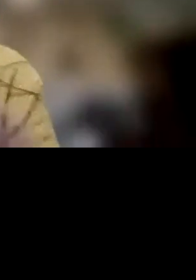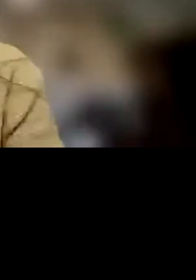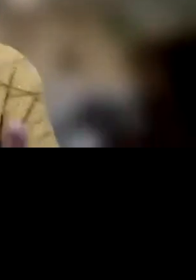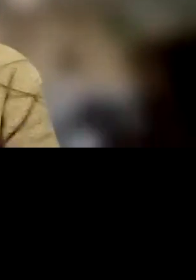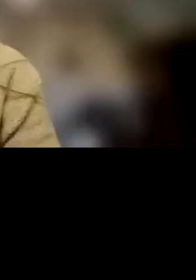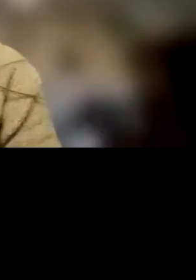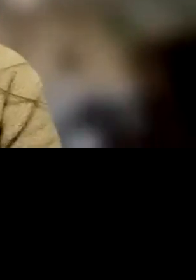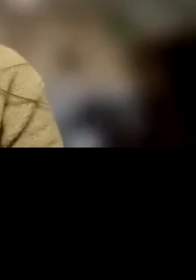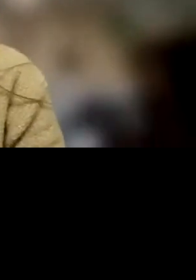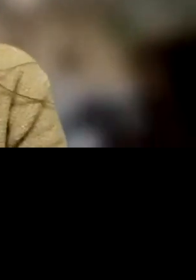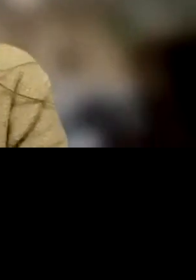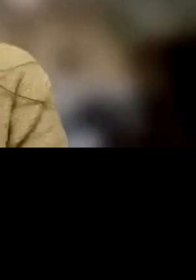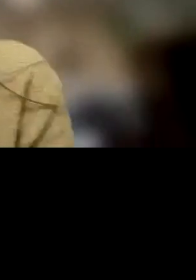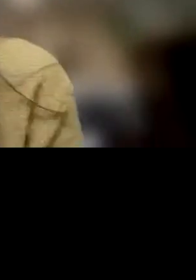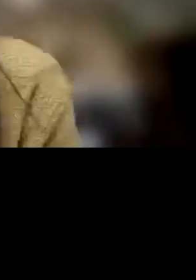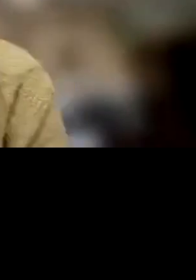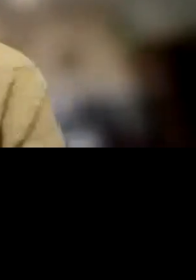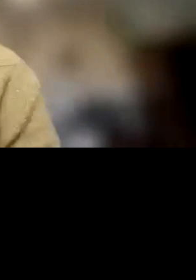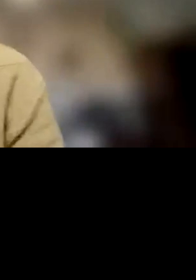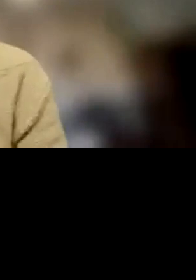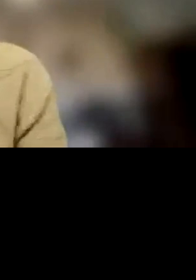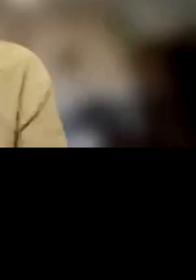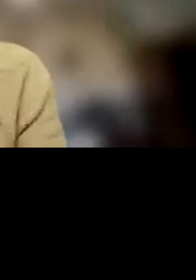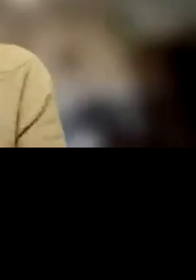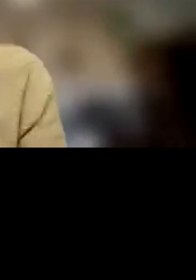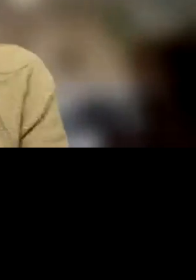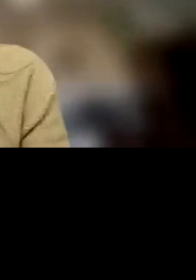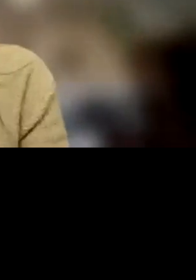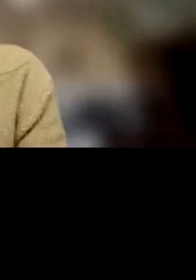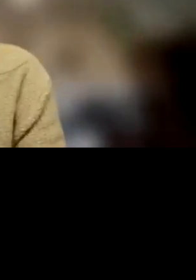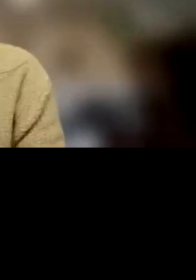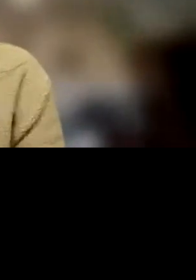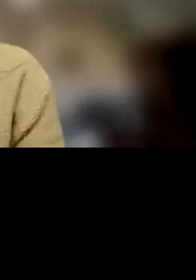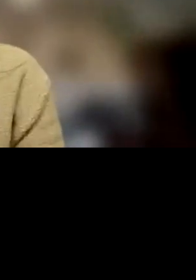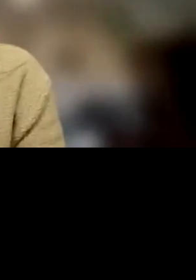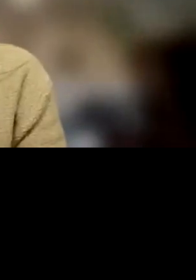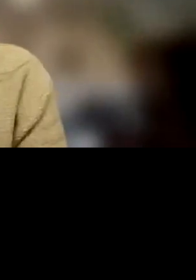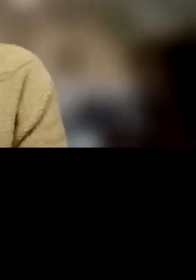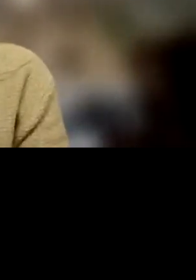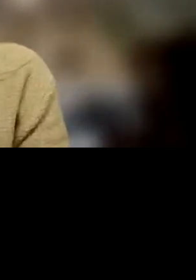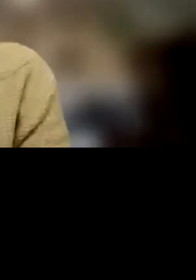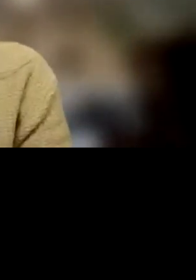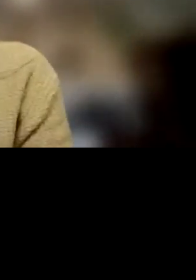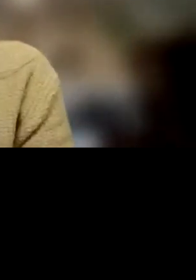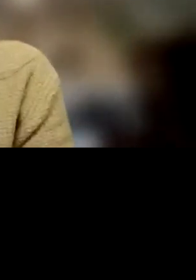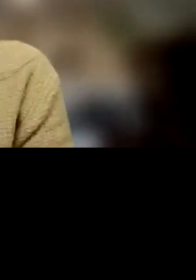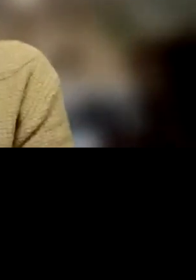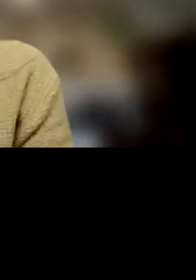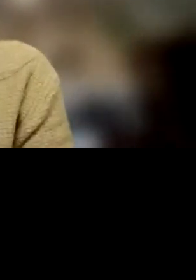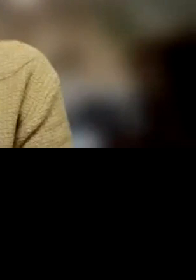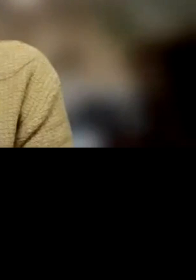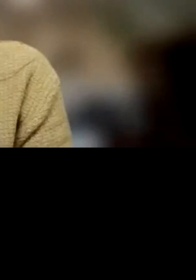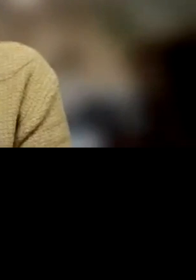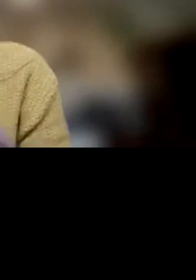we're trying to navigate both sections right now. So what we can do is summarize them maybe and see if Melanie can